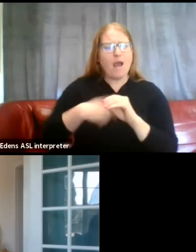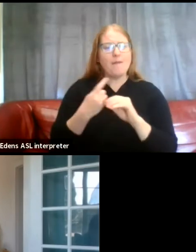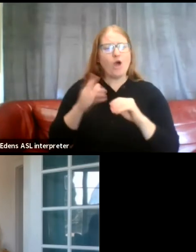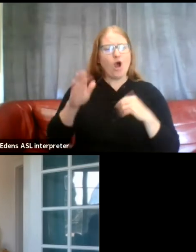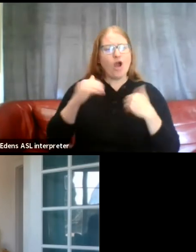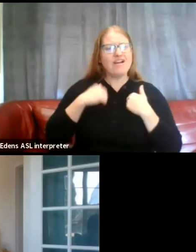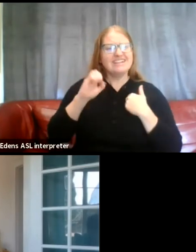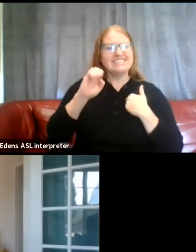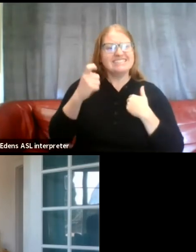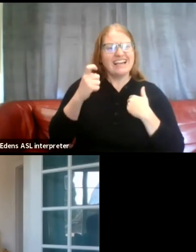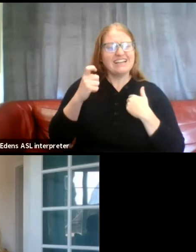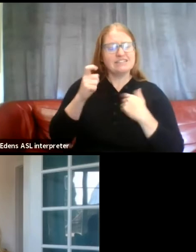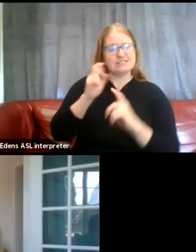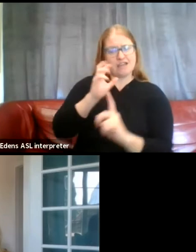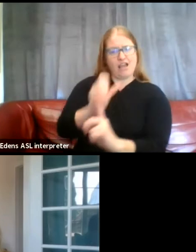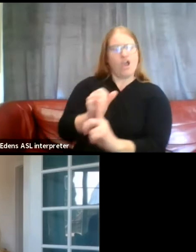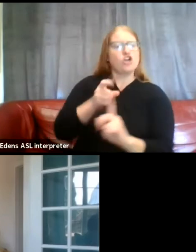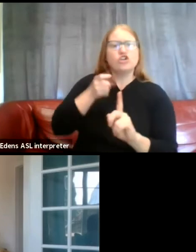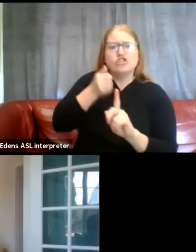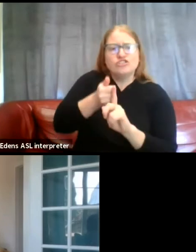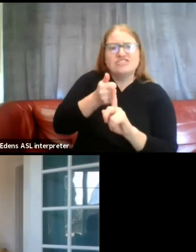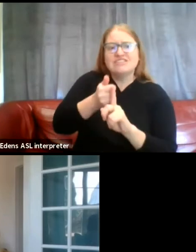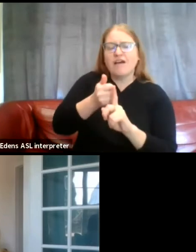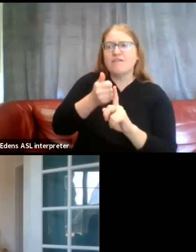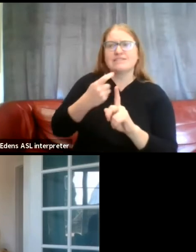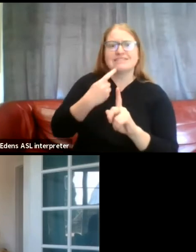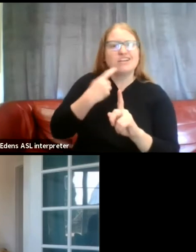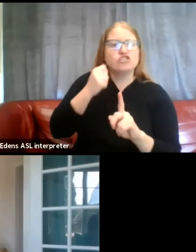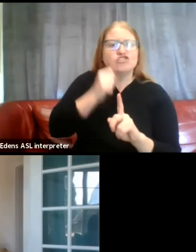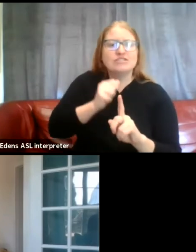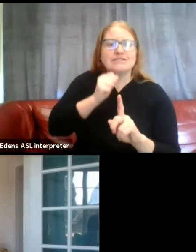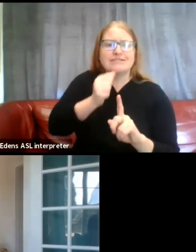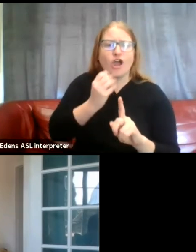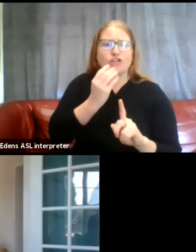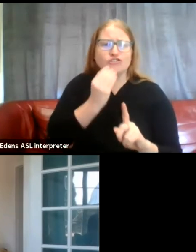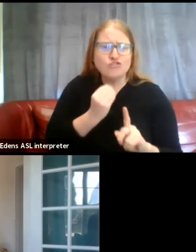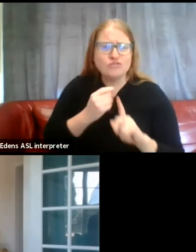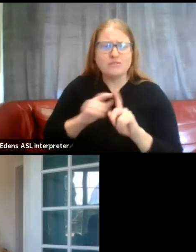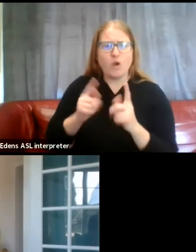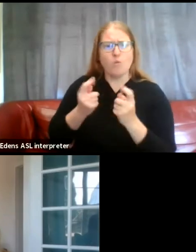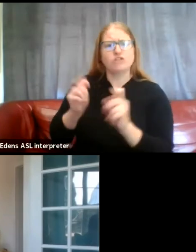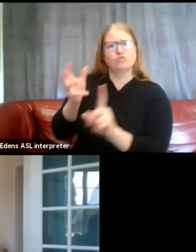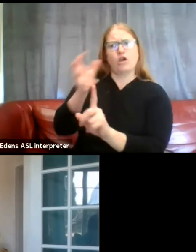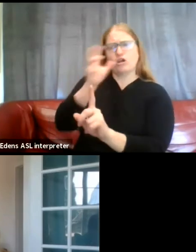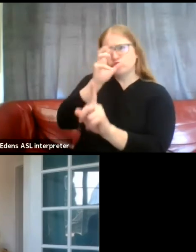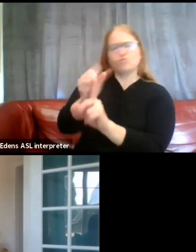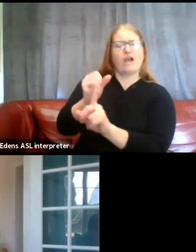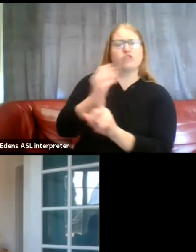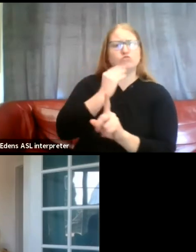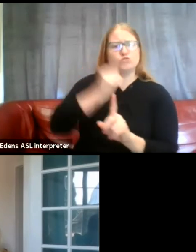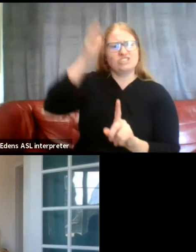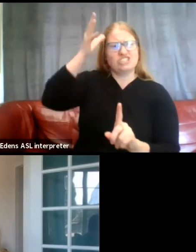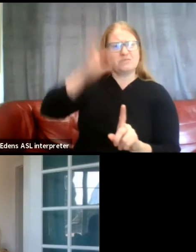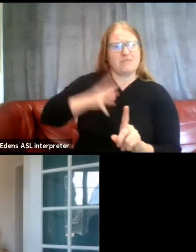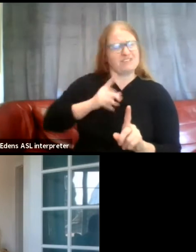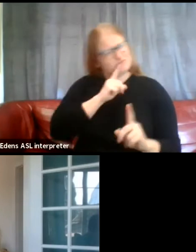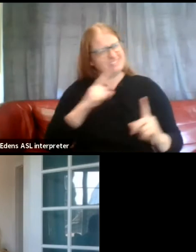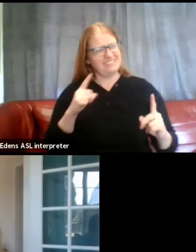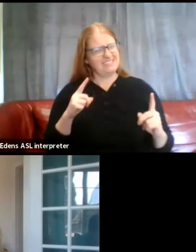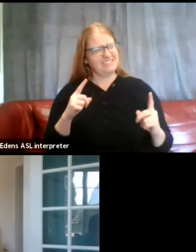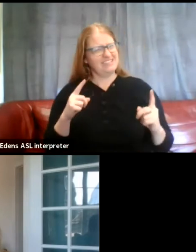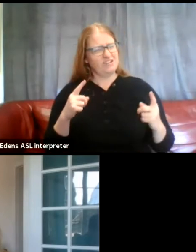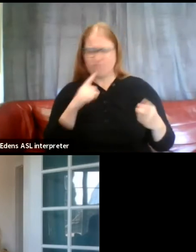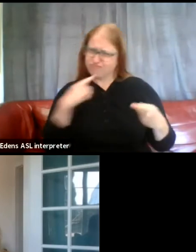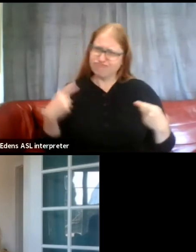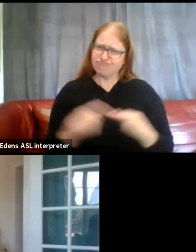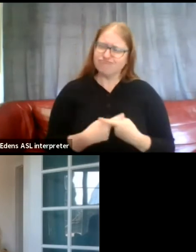not Jewish. So it's just, there's just this contradictory text. And also, the show itself is a